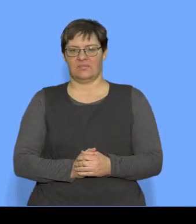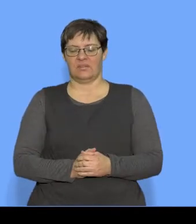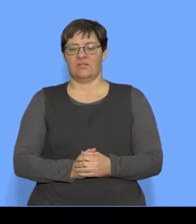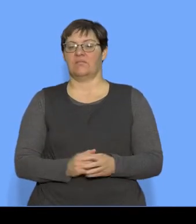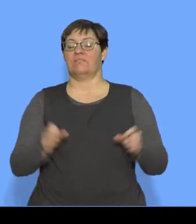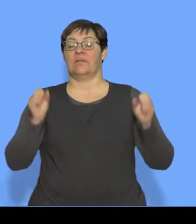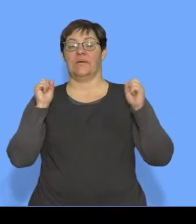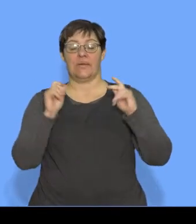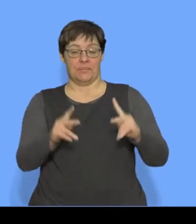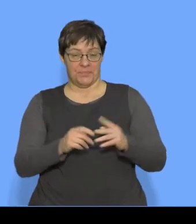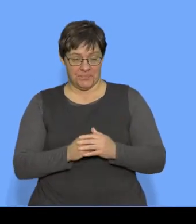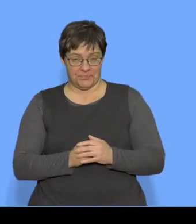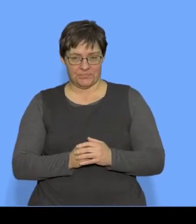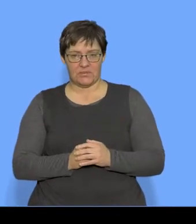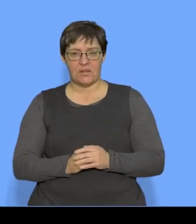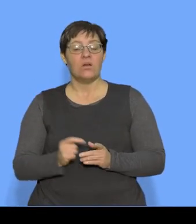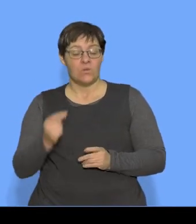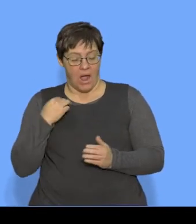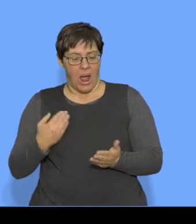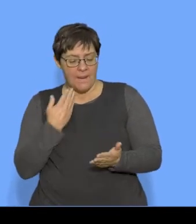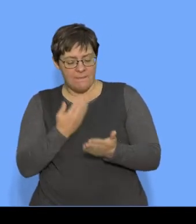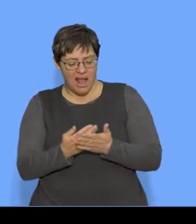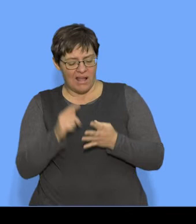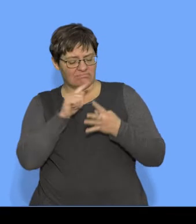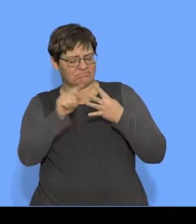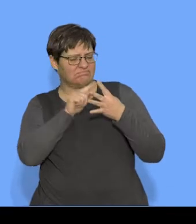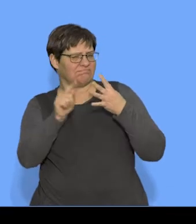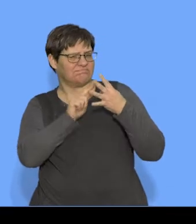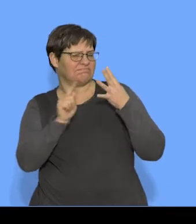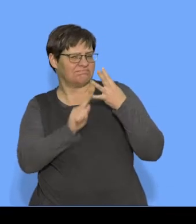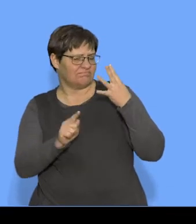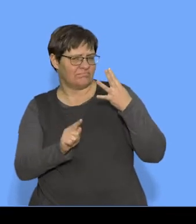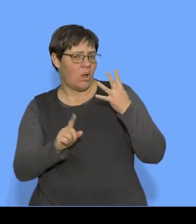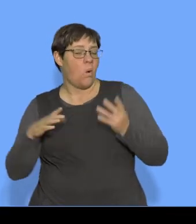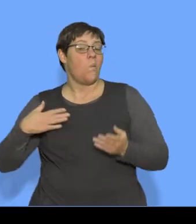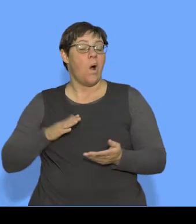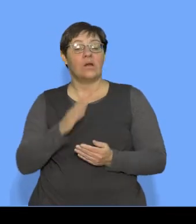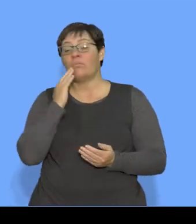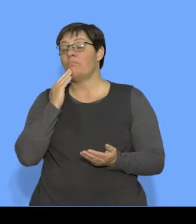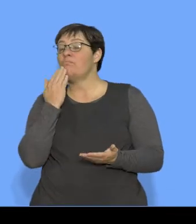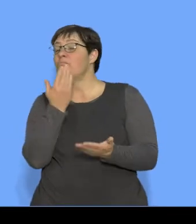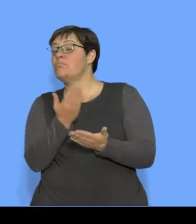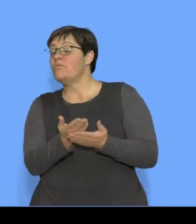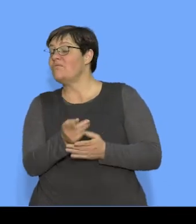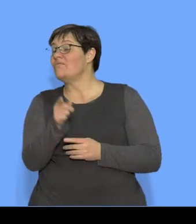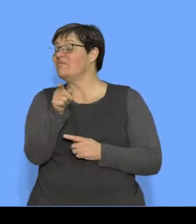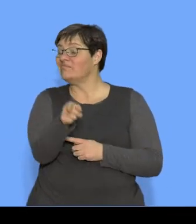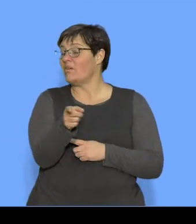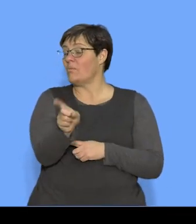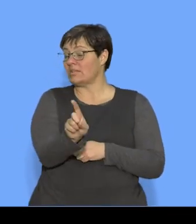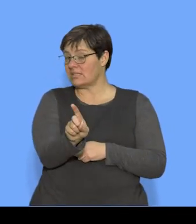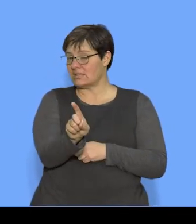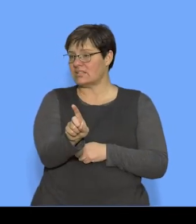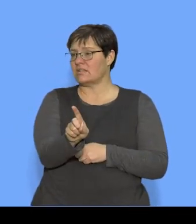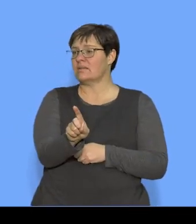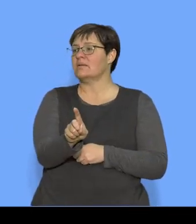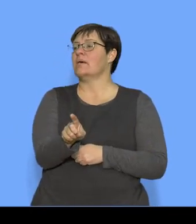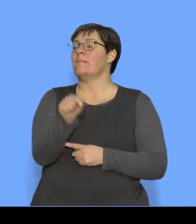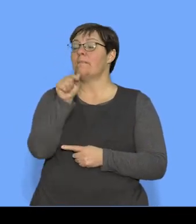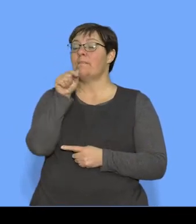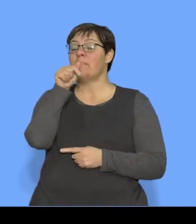All right, so to apply all of this to try and prove that the middle quadrilateral is actually